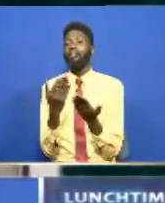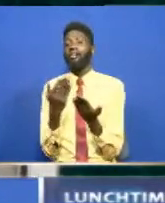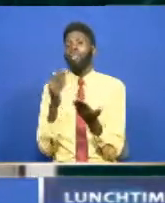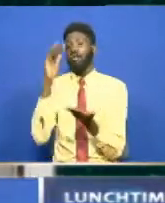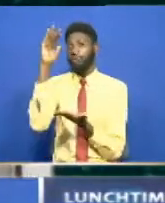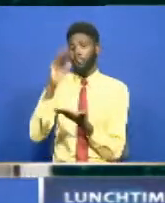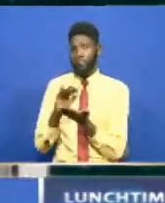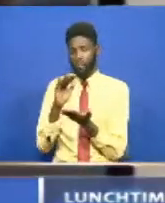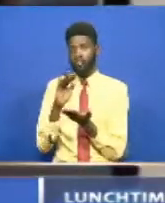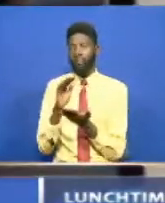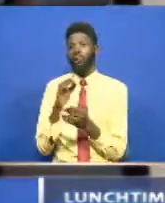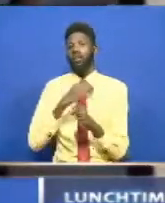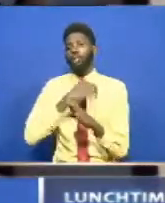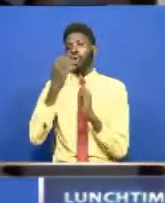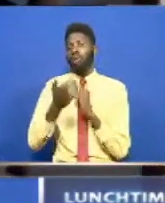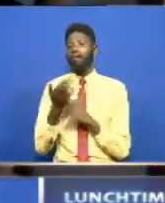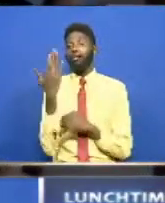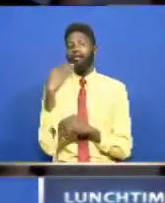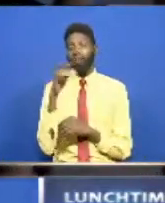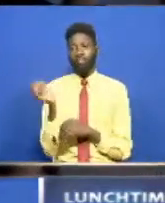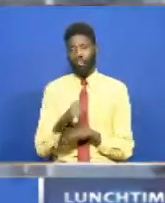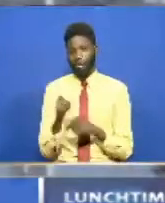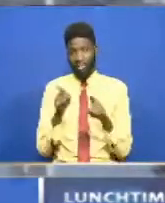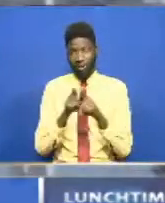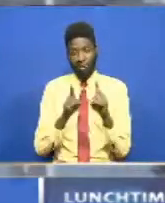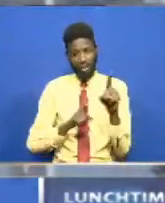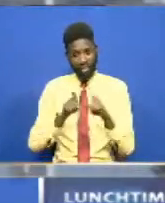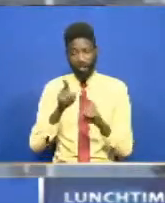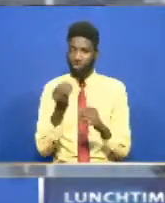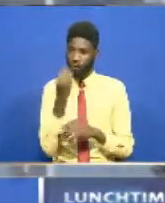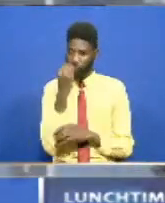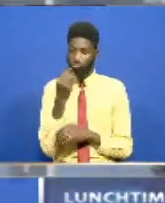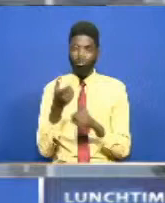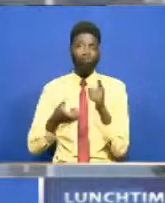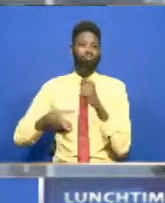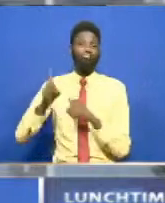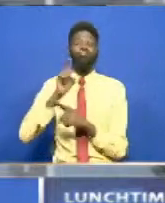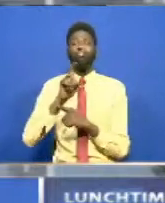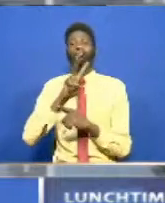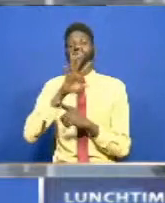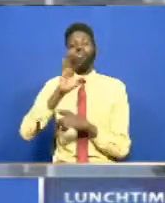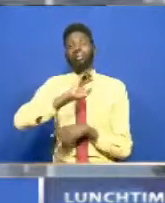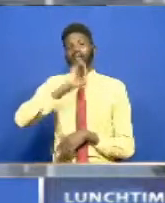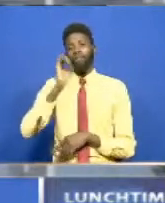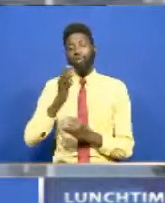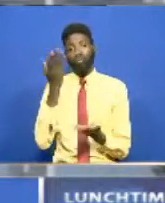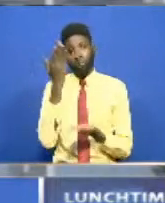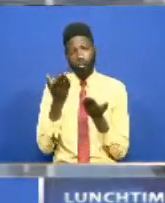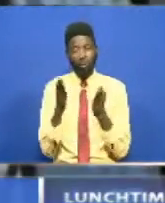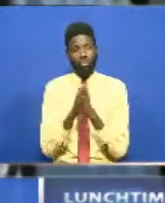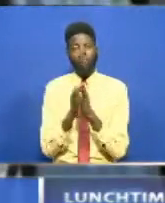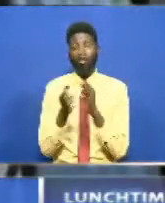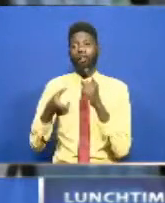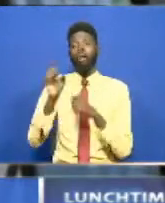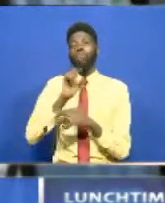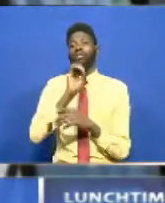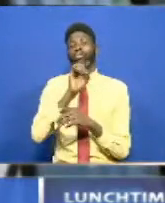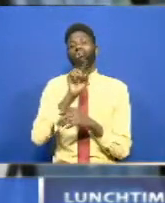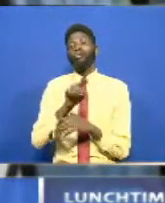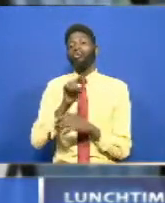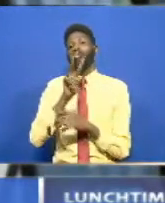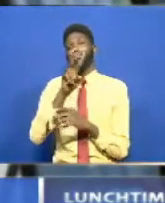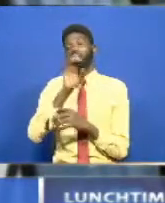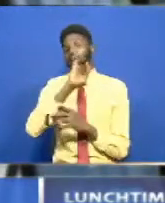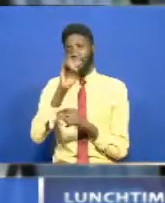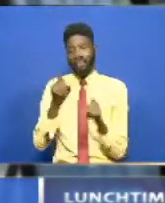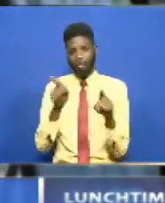catering services, prices rose 4.1% between August and September 2020, compared with a rise of 0.2% between the same